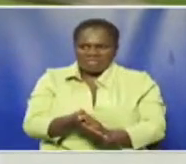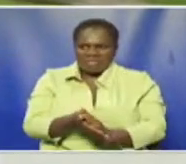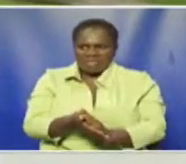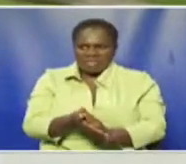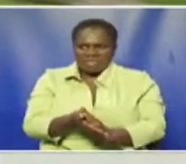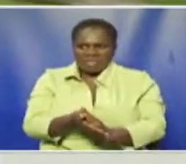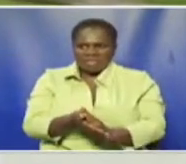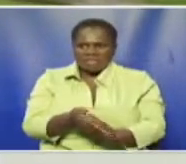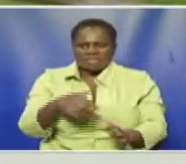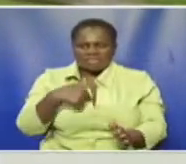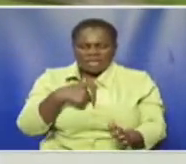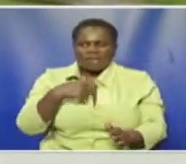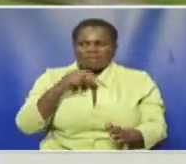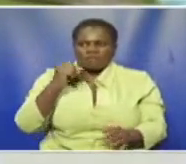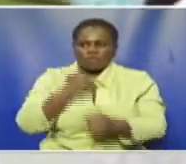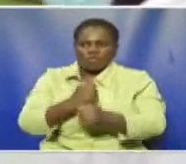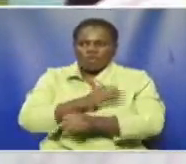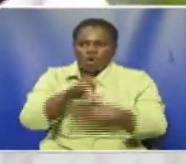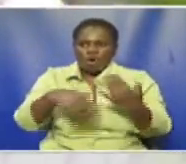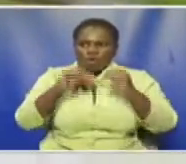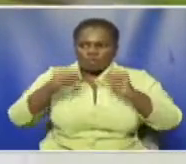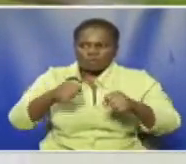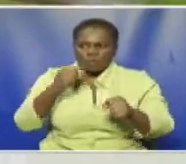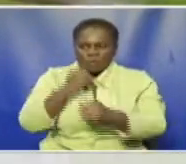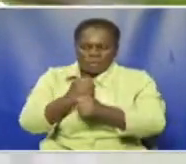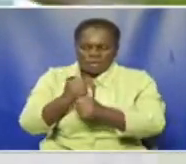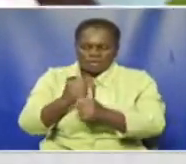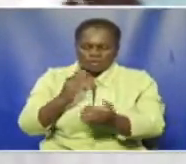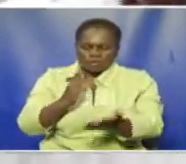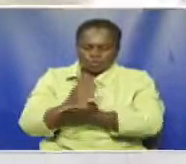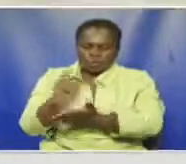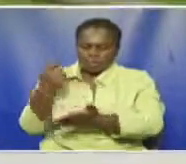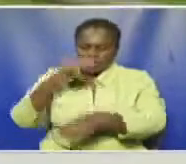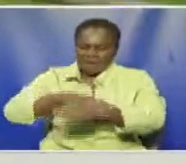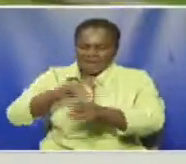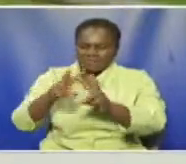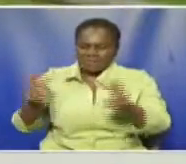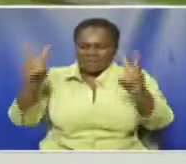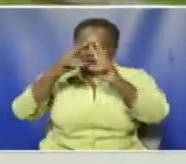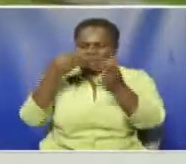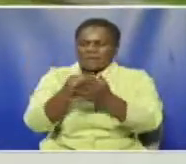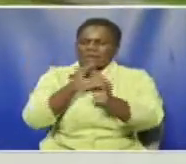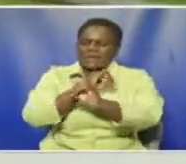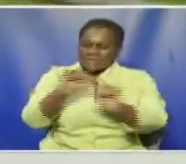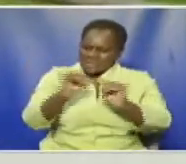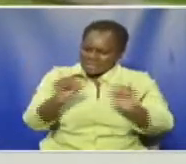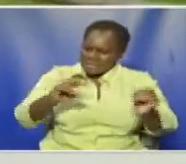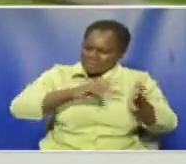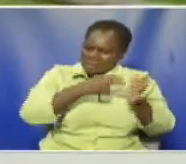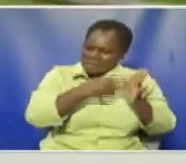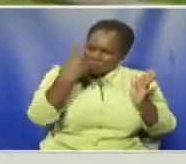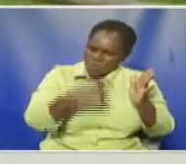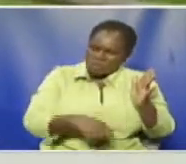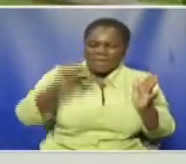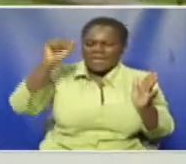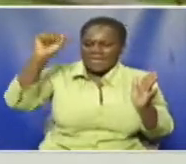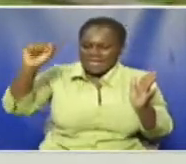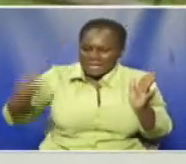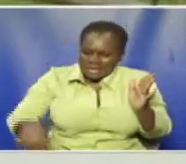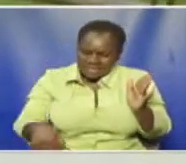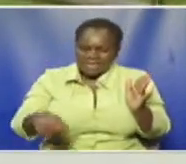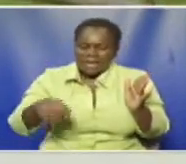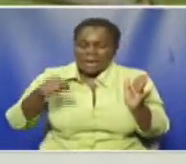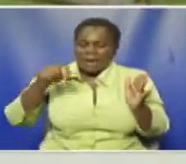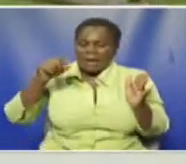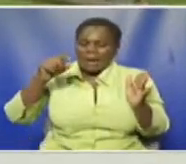step we are unwilling to take to ensure that Kenyans get value for their money. This cleanup might mean that, yes, we will